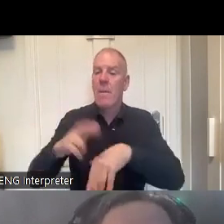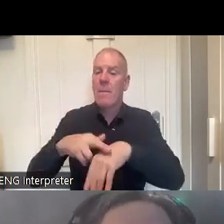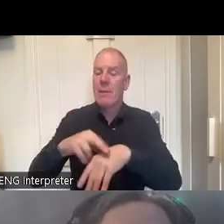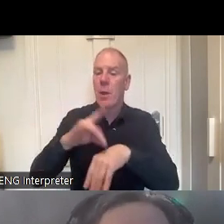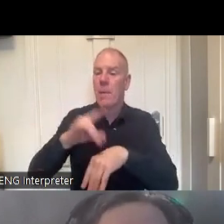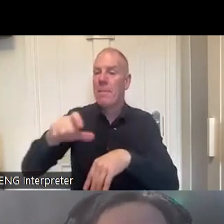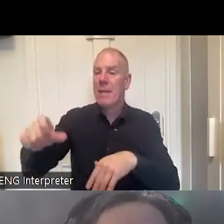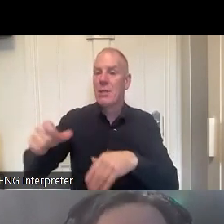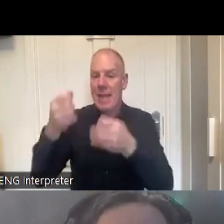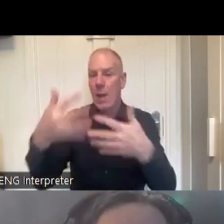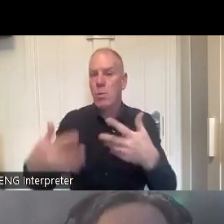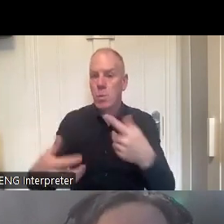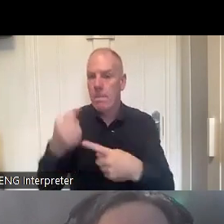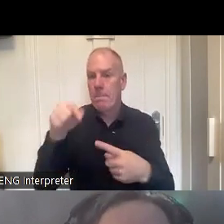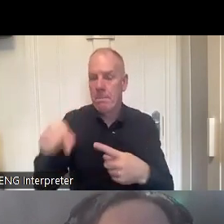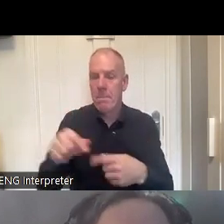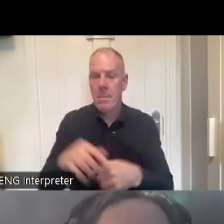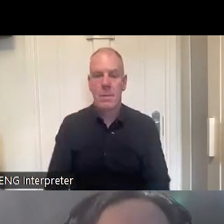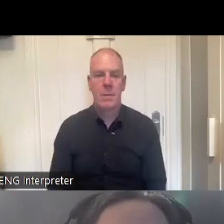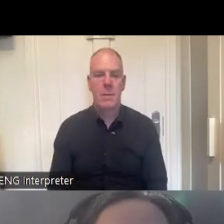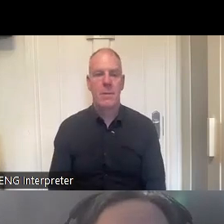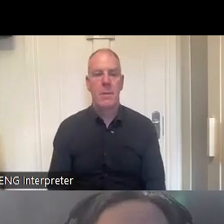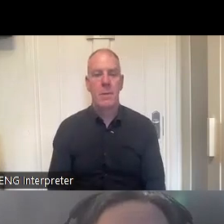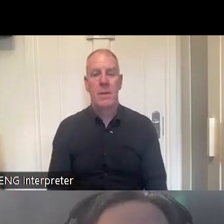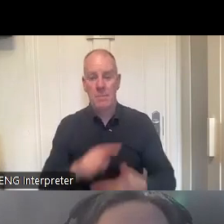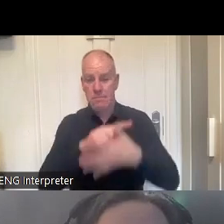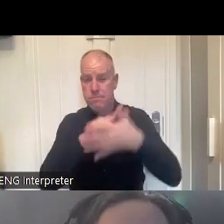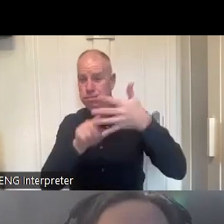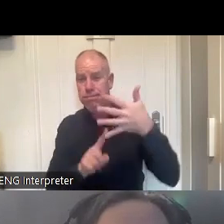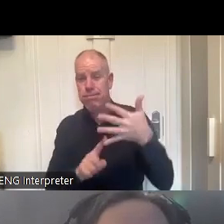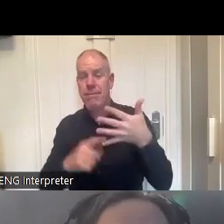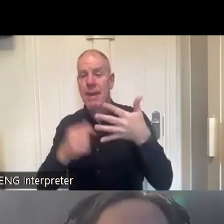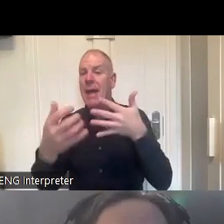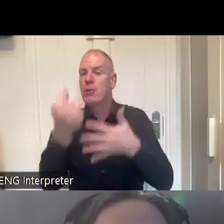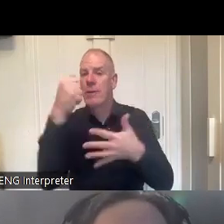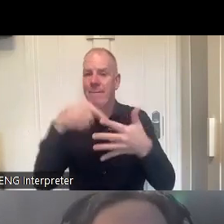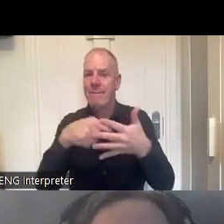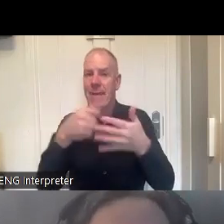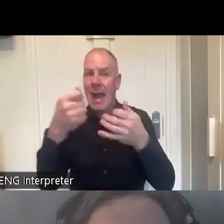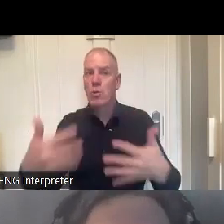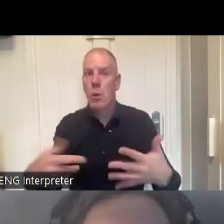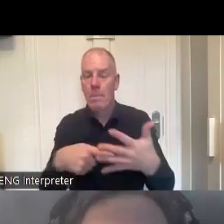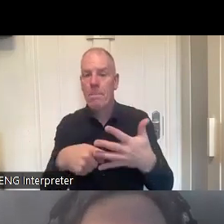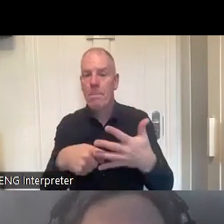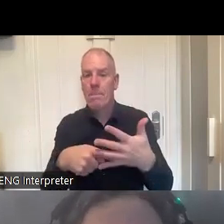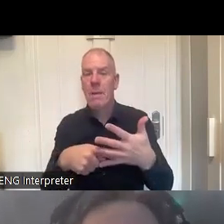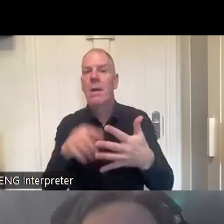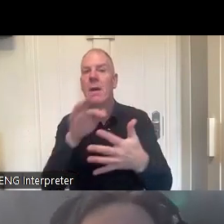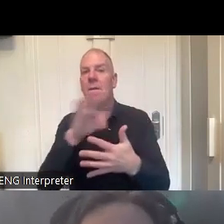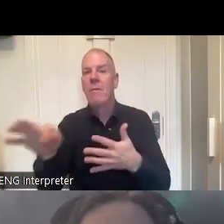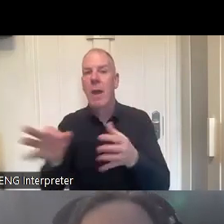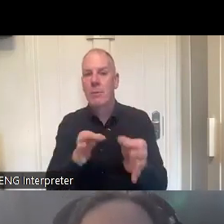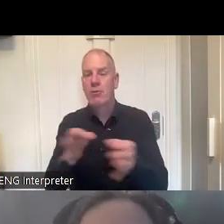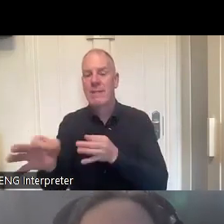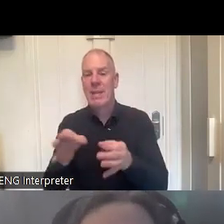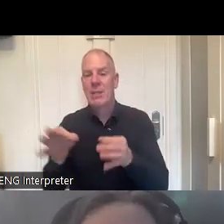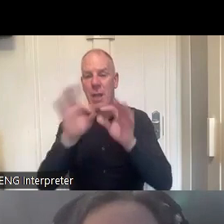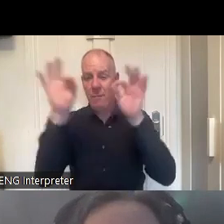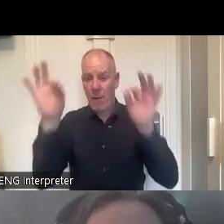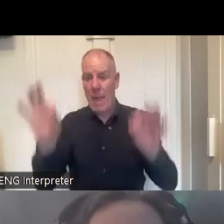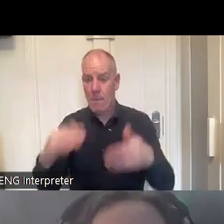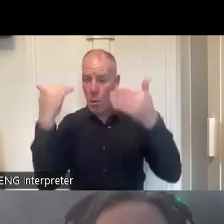and cost-effective care. So these key outcomes are from a strategic framework